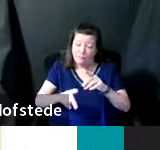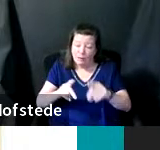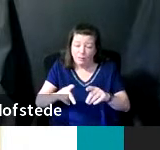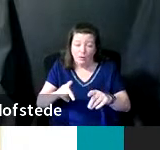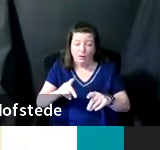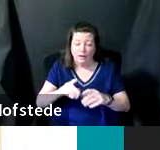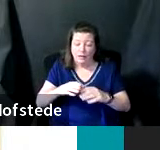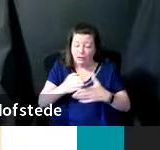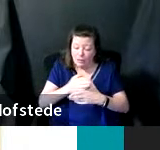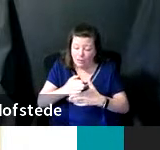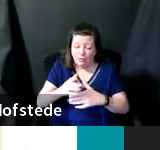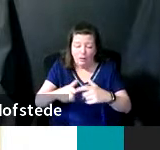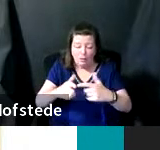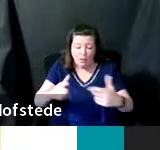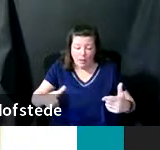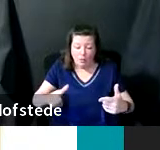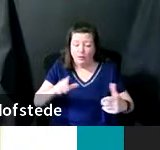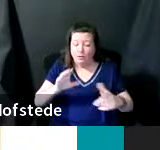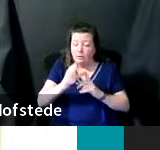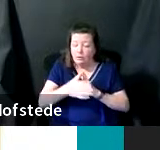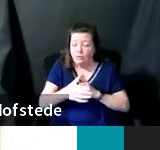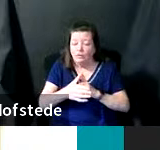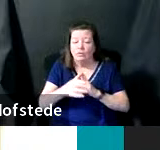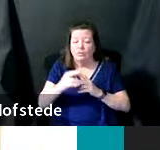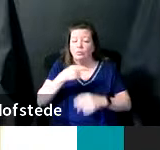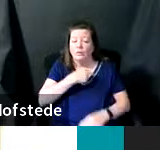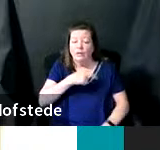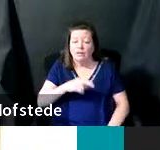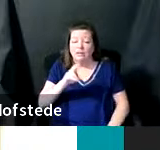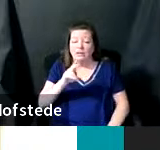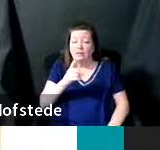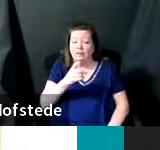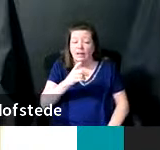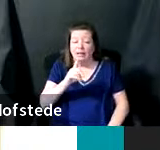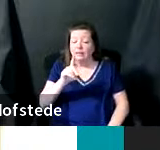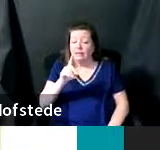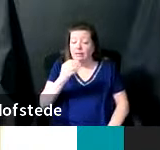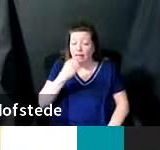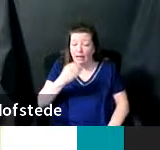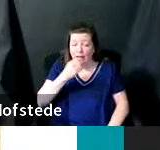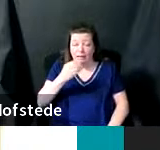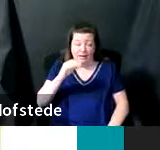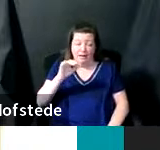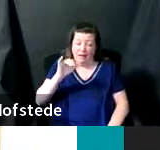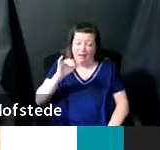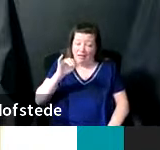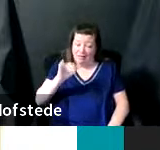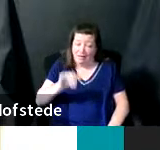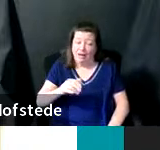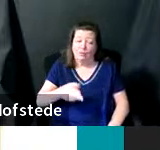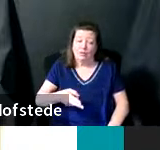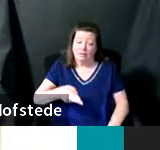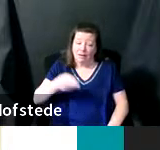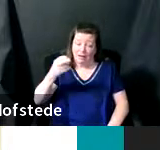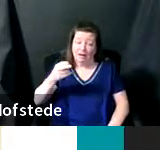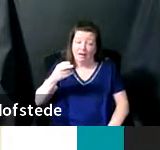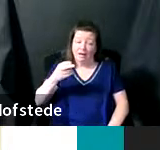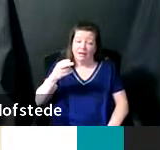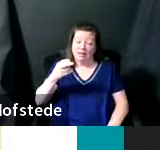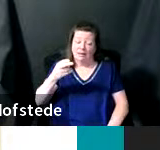culture, religions, and diets. And this region was in fact the highest density of Pacific Northwest indigenous